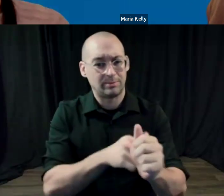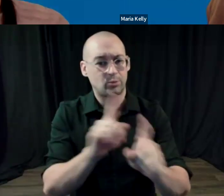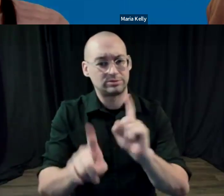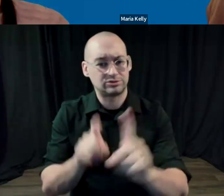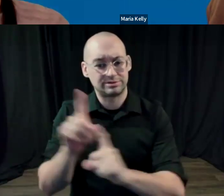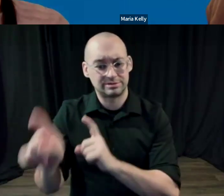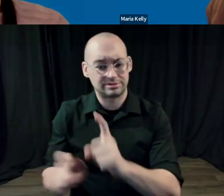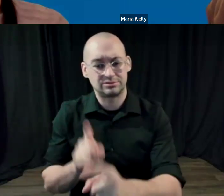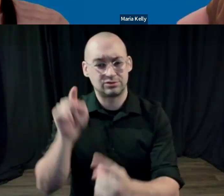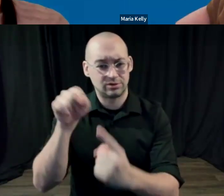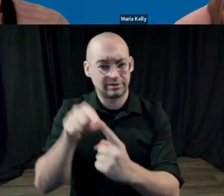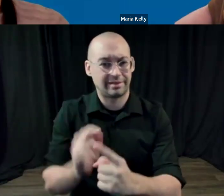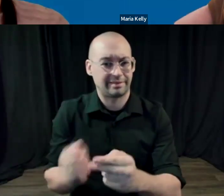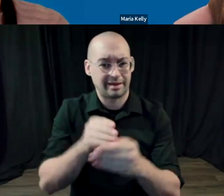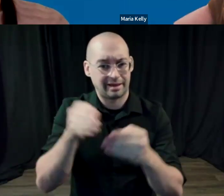head into the end. Thank you.